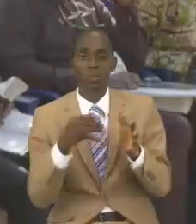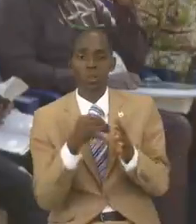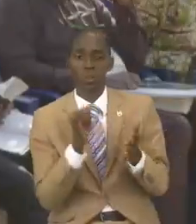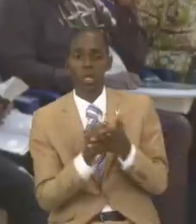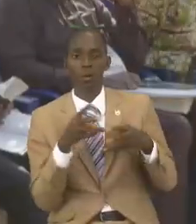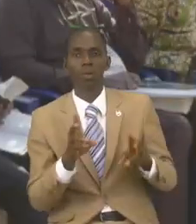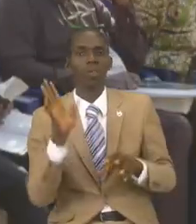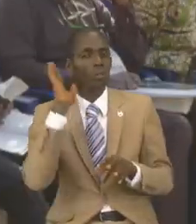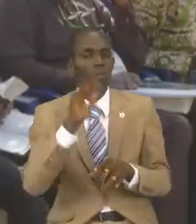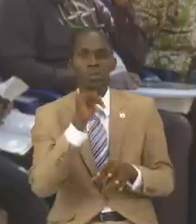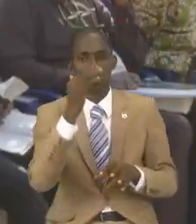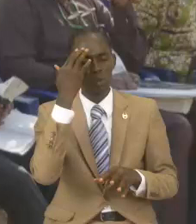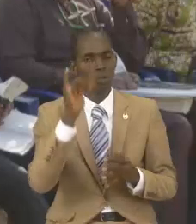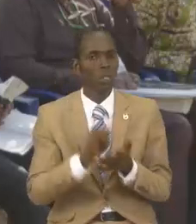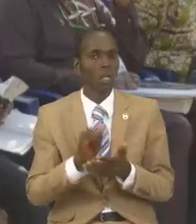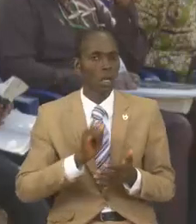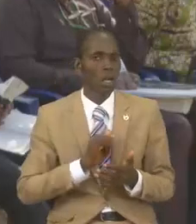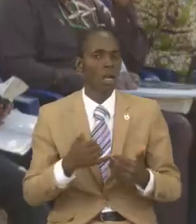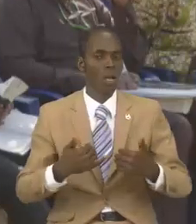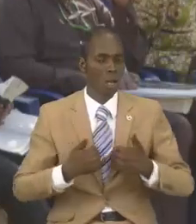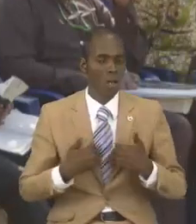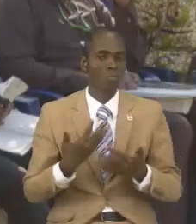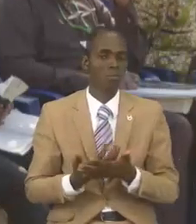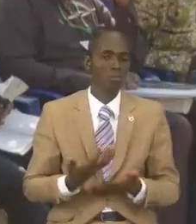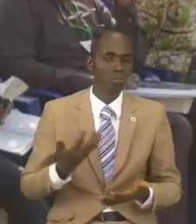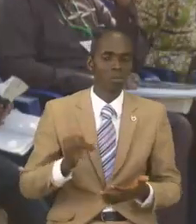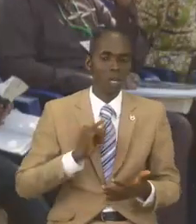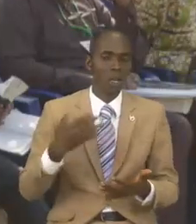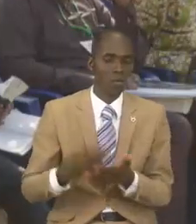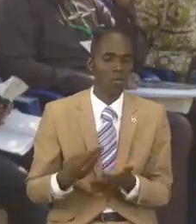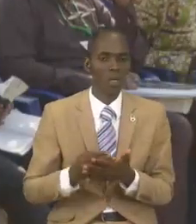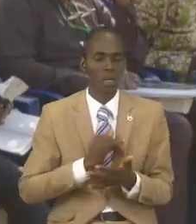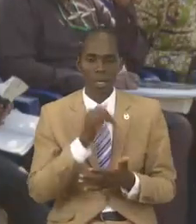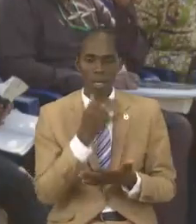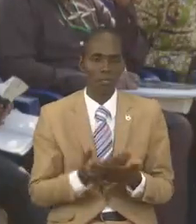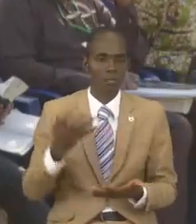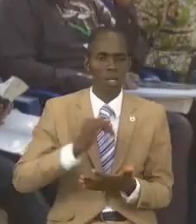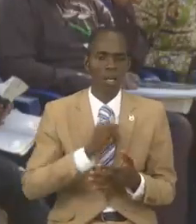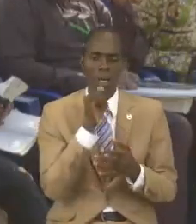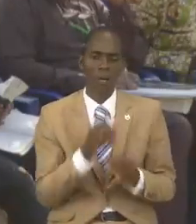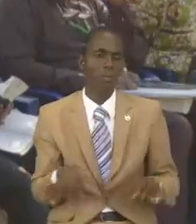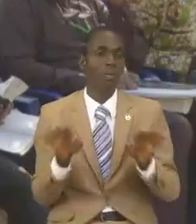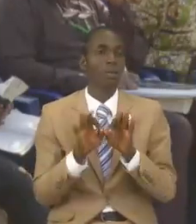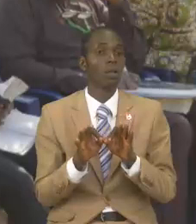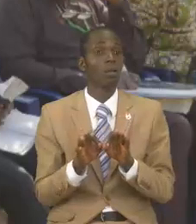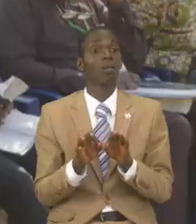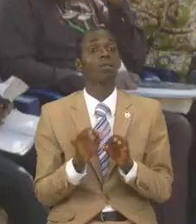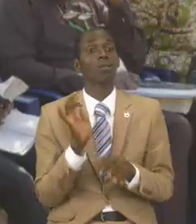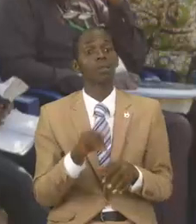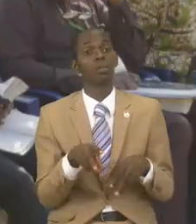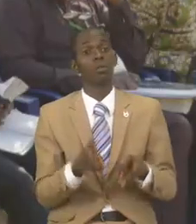I'm somebody. I've succeeded. I'm significant. Ye